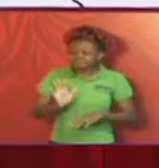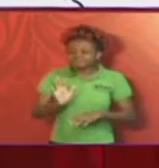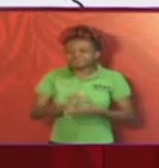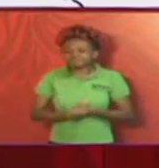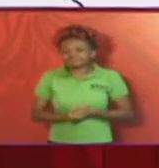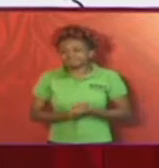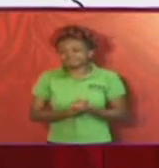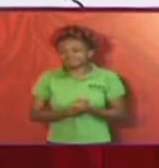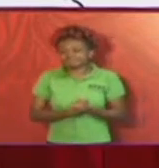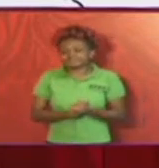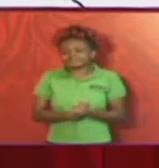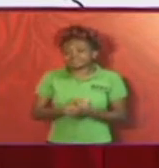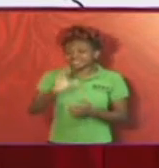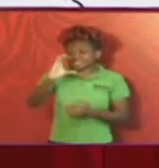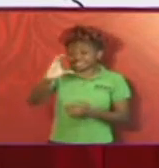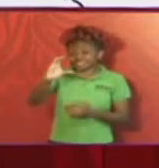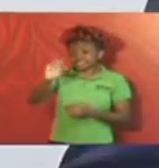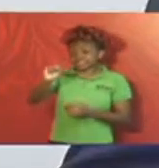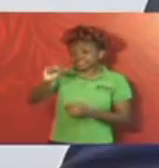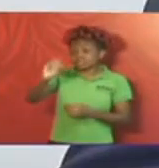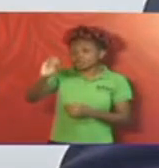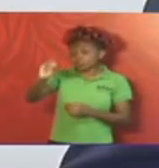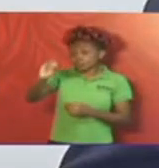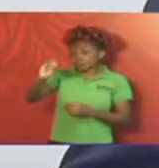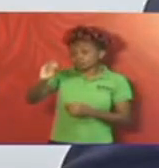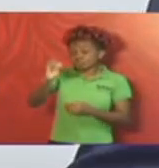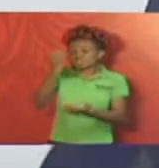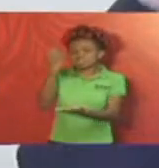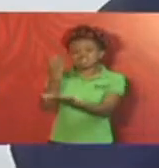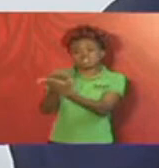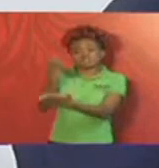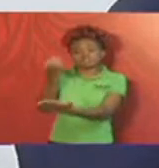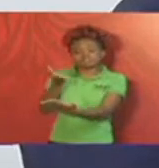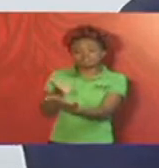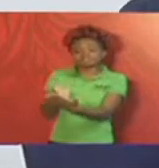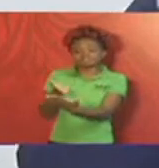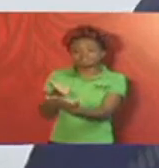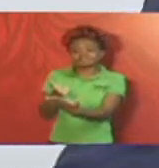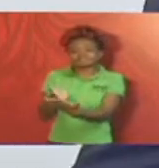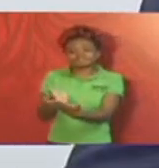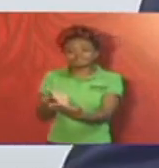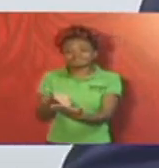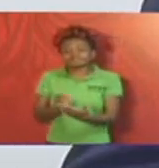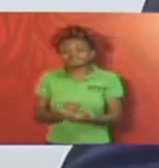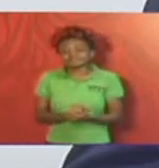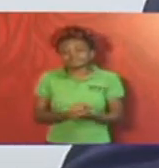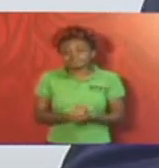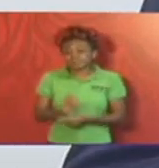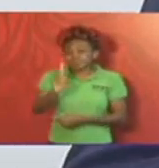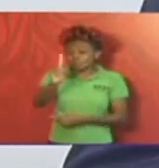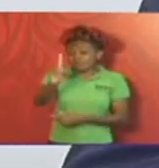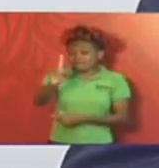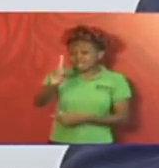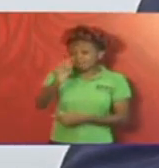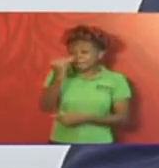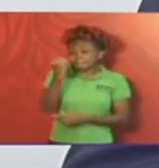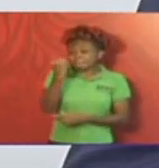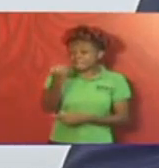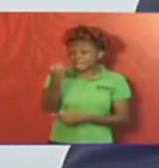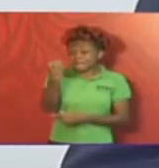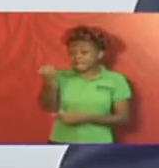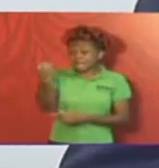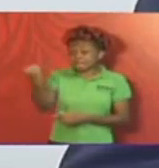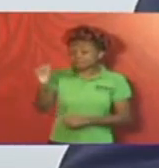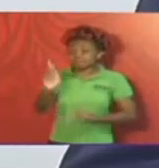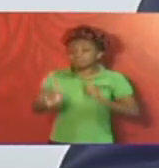CSO data will tell you, roughly, there are 100,000 a million persons over